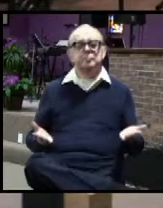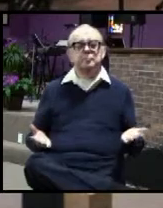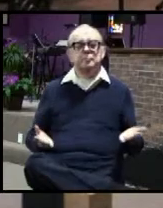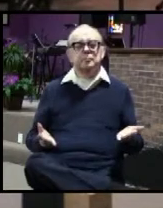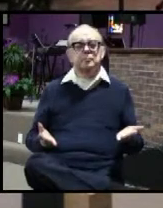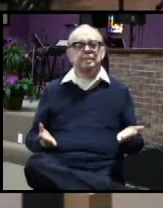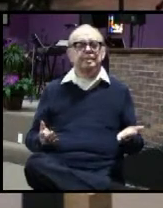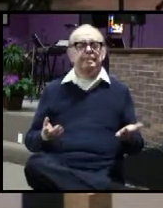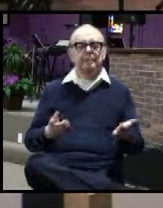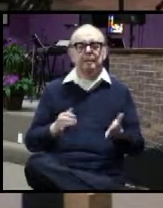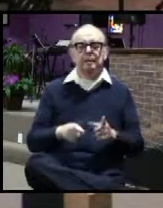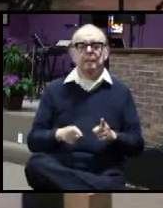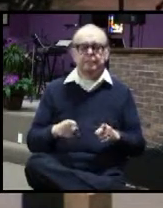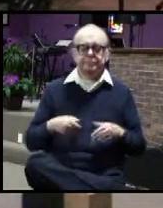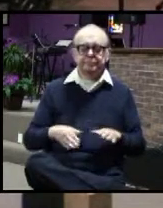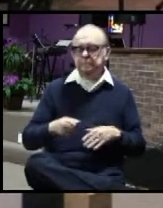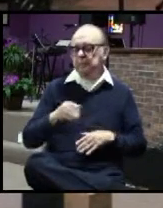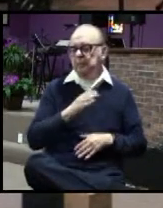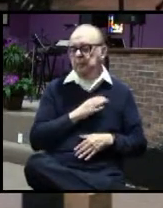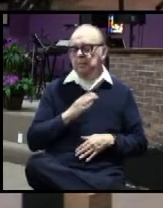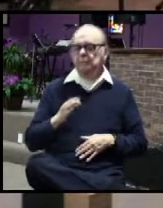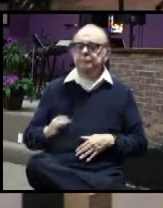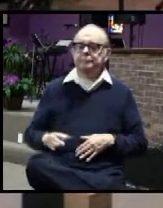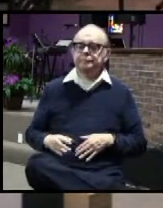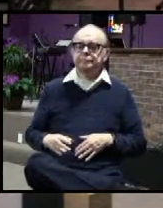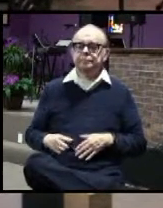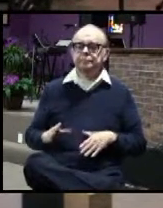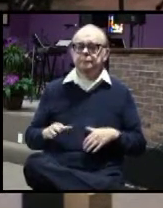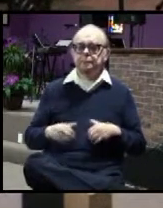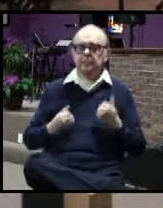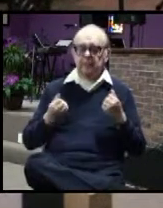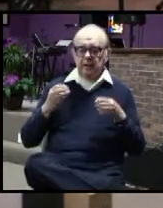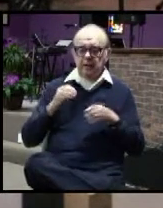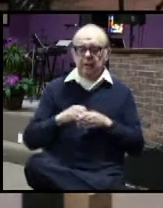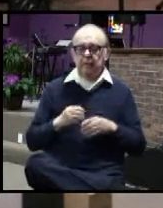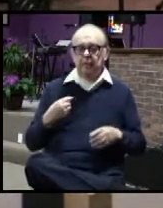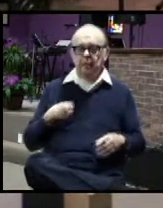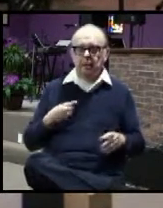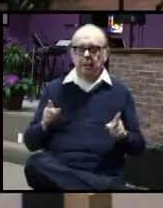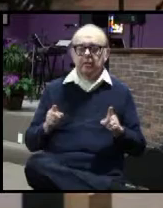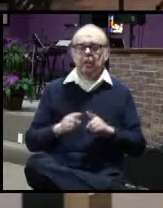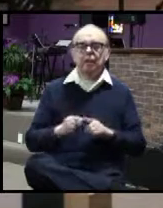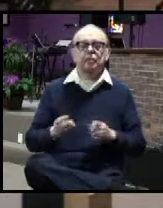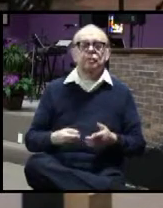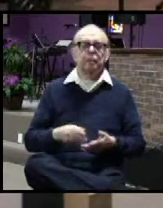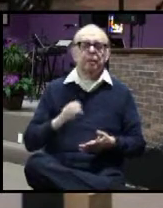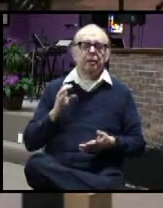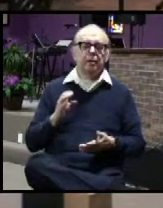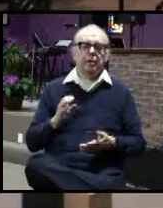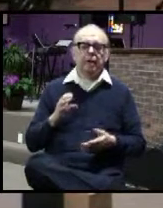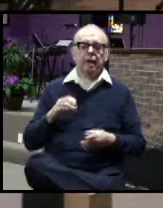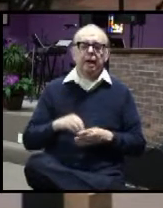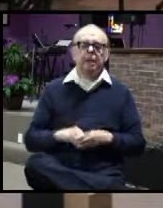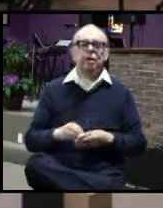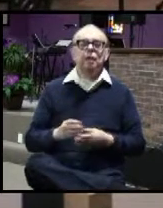It's when we allow Christ to live in me like treasure in a jar.